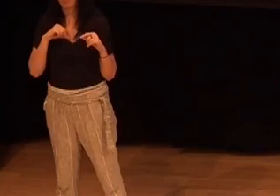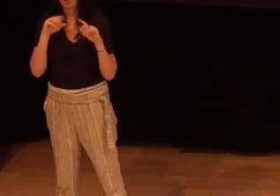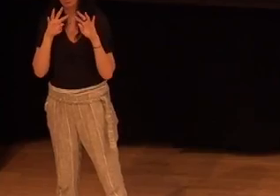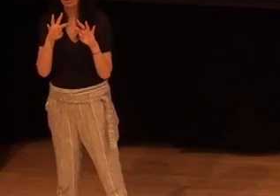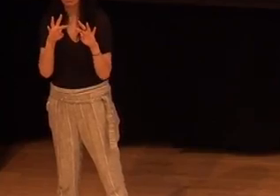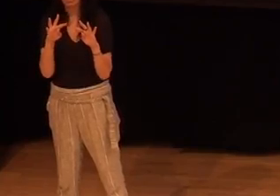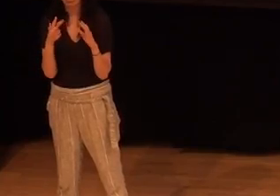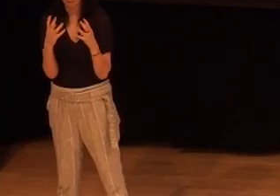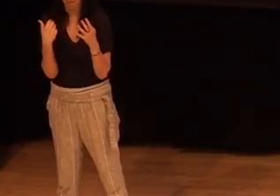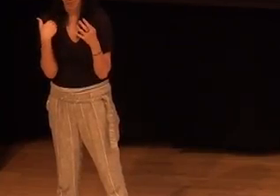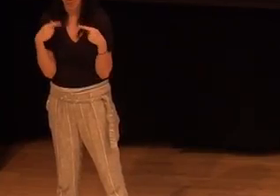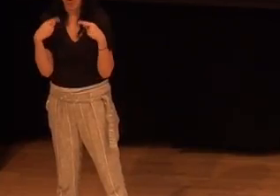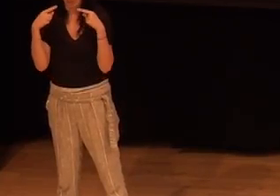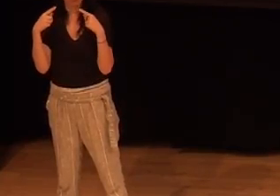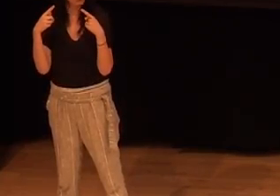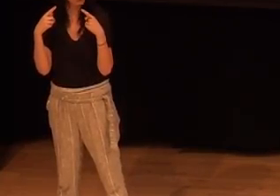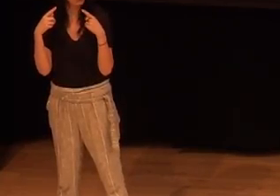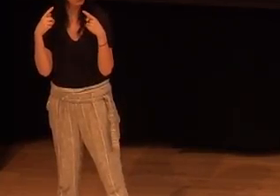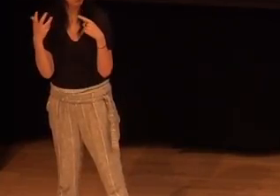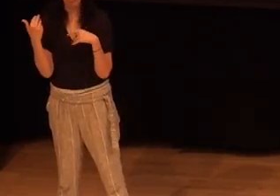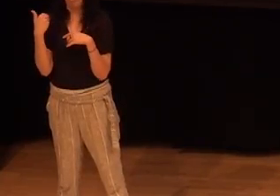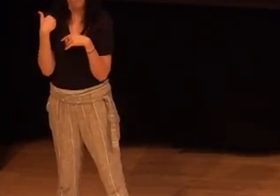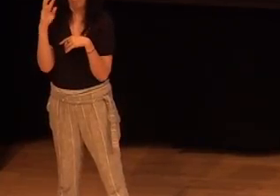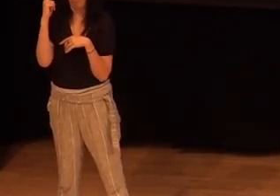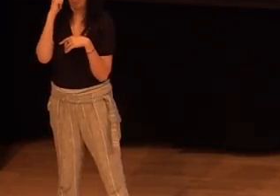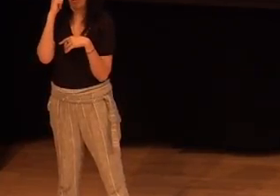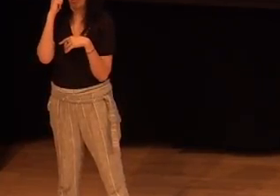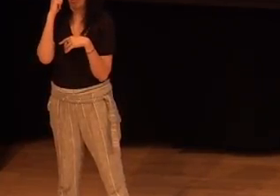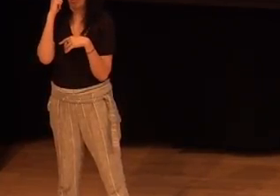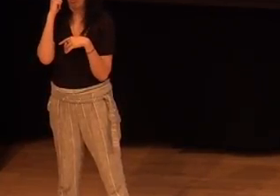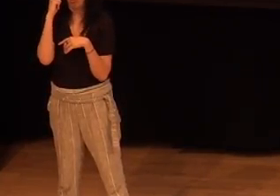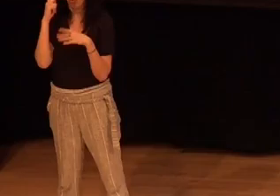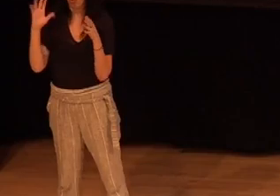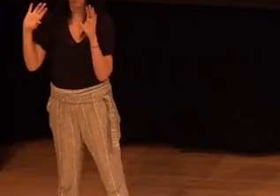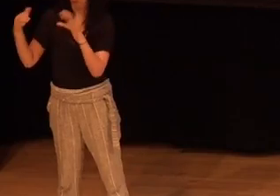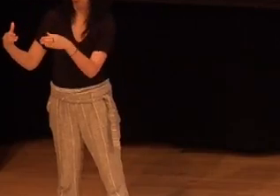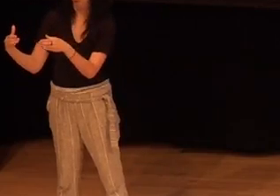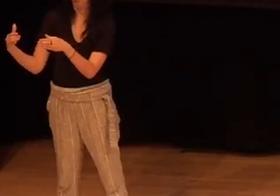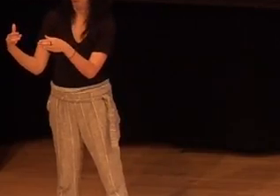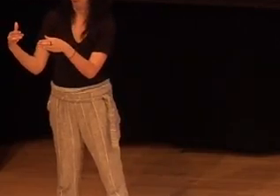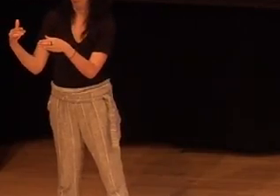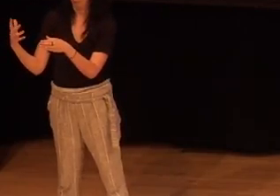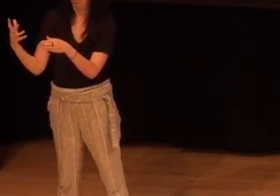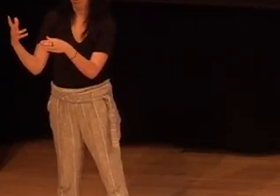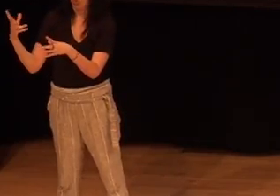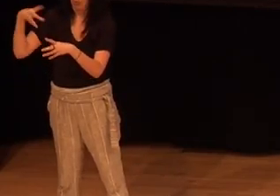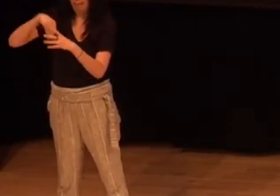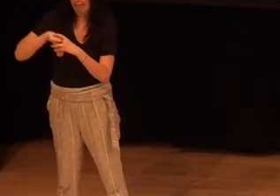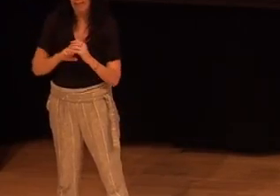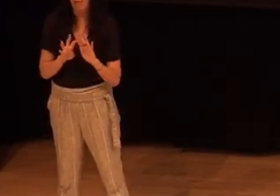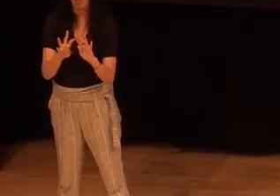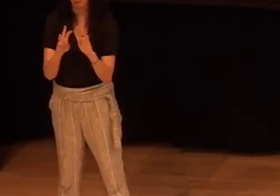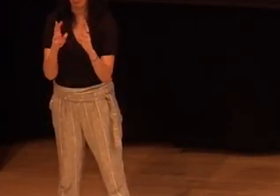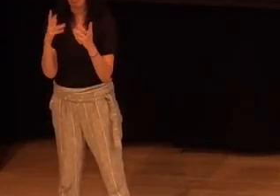was controversy about having a political constituency within the parade as if it